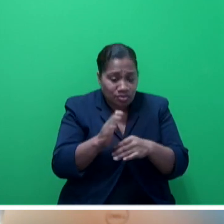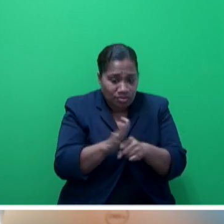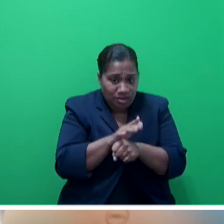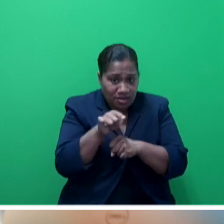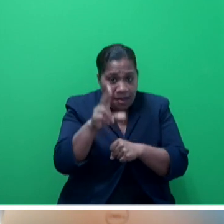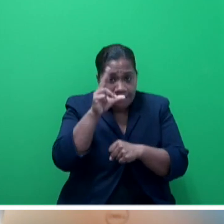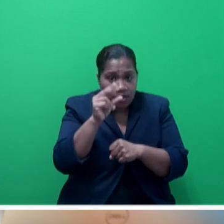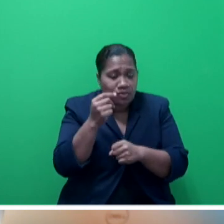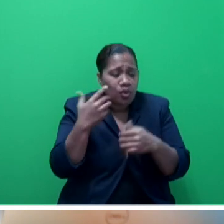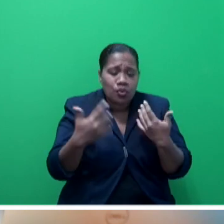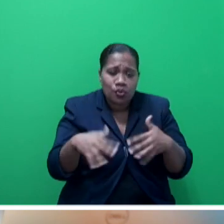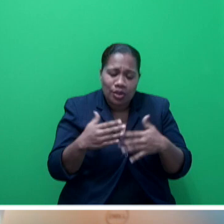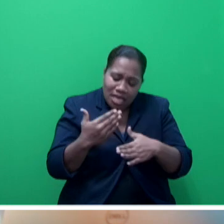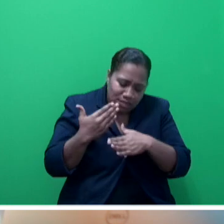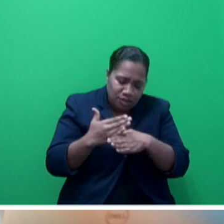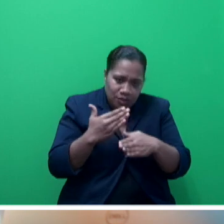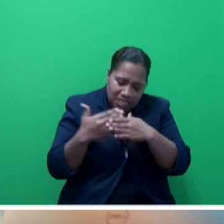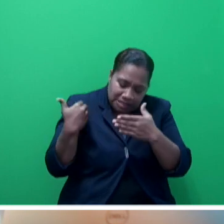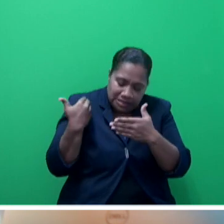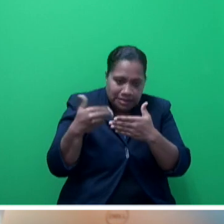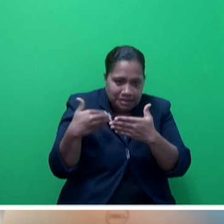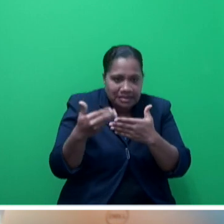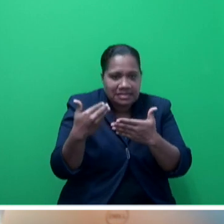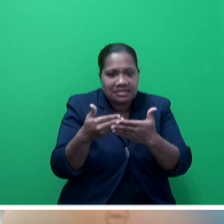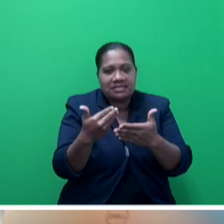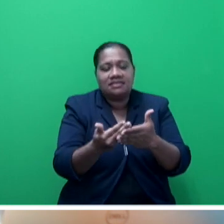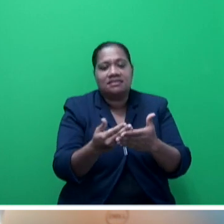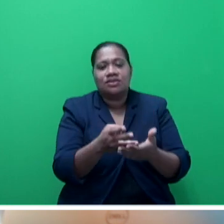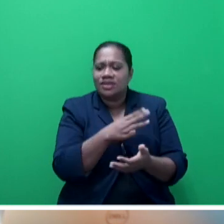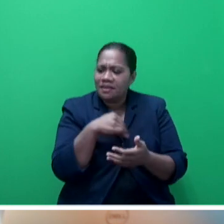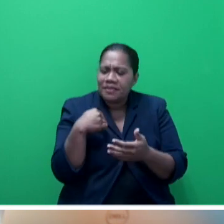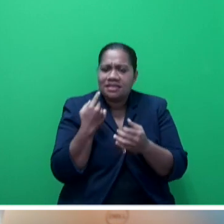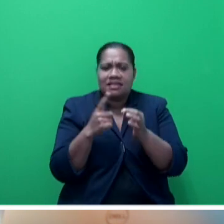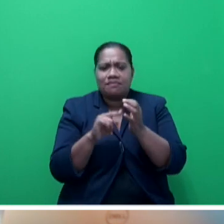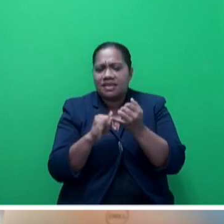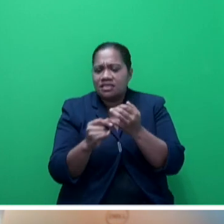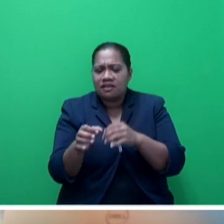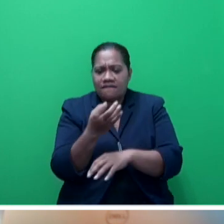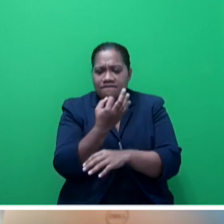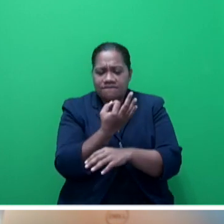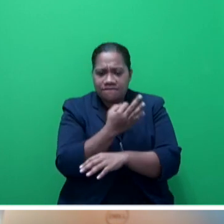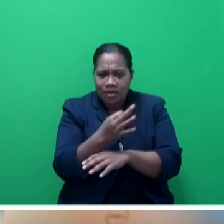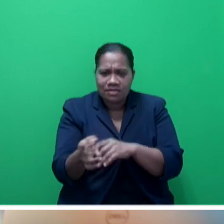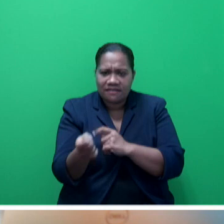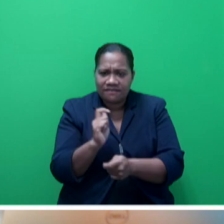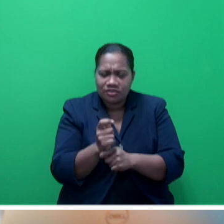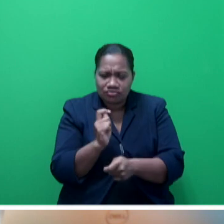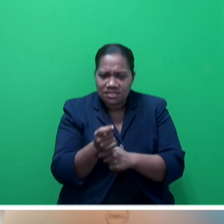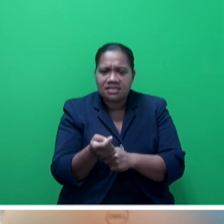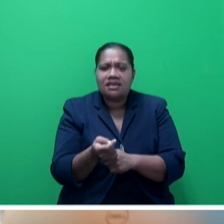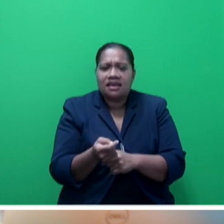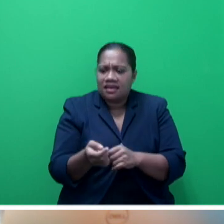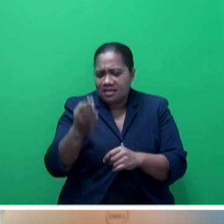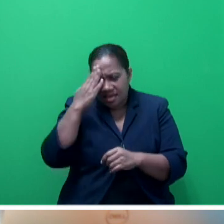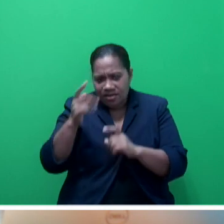some time. And I think it's only appropriate, apart from the Minister and the PS of Forest and Fisheries, PS Economy, the Head of Climate Change, but to mention